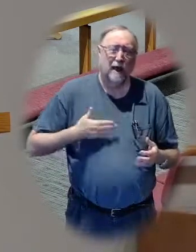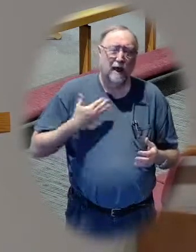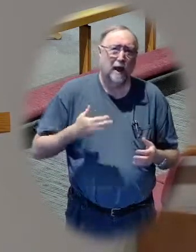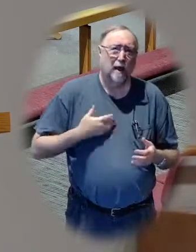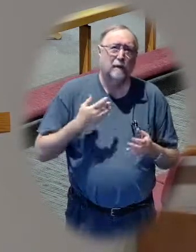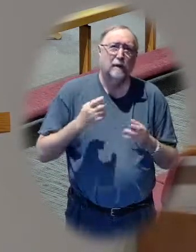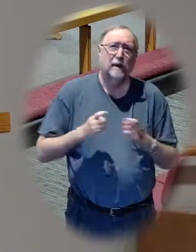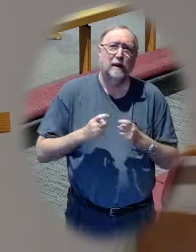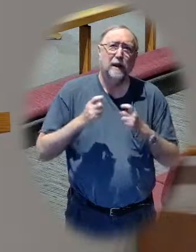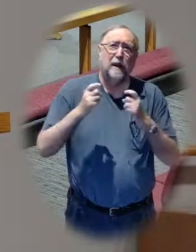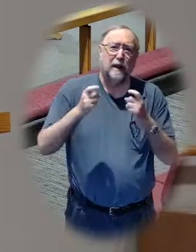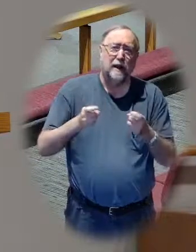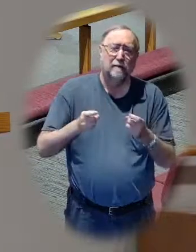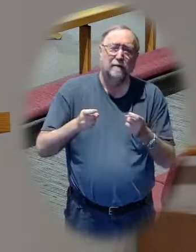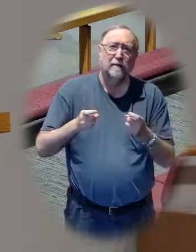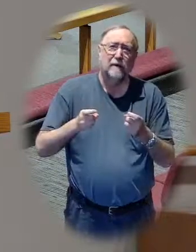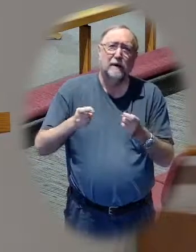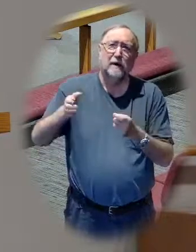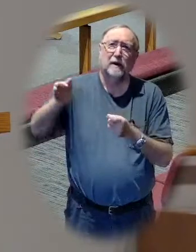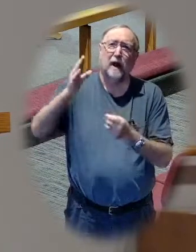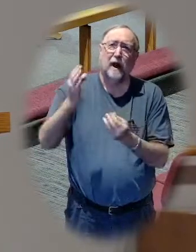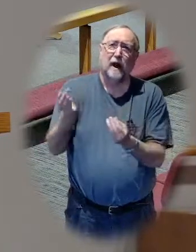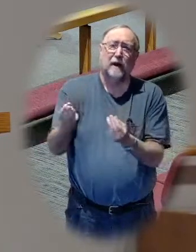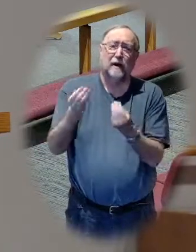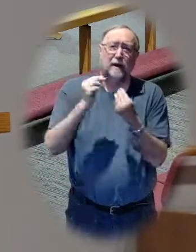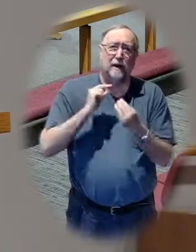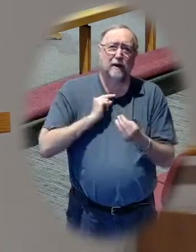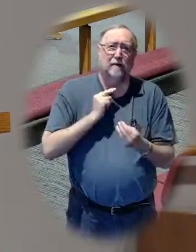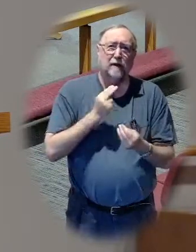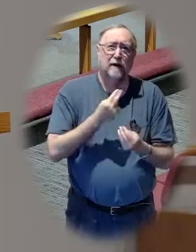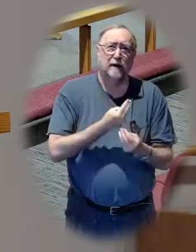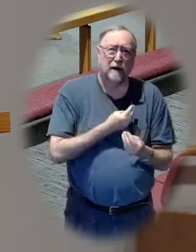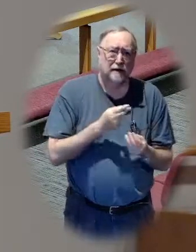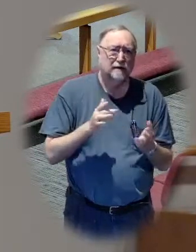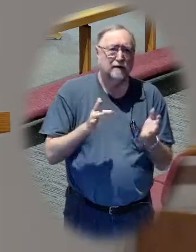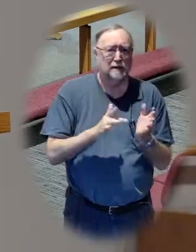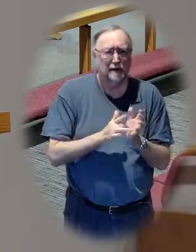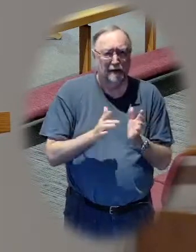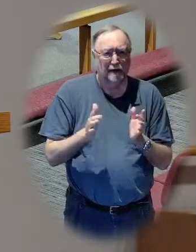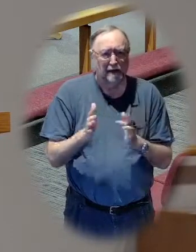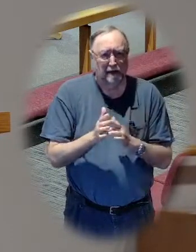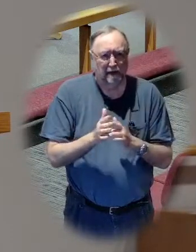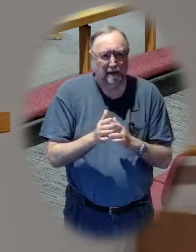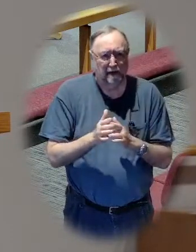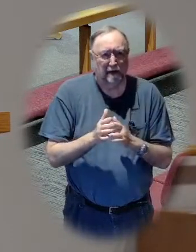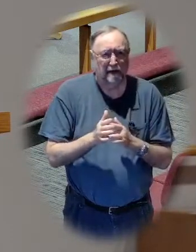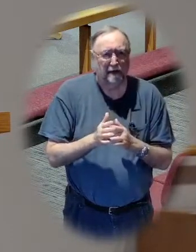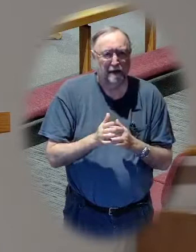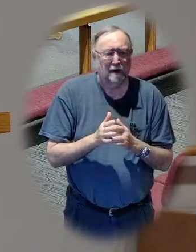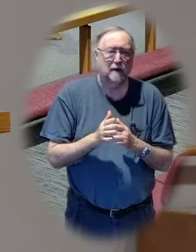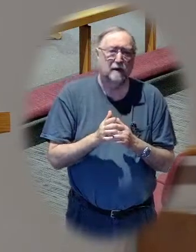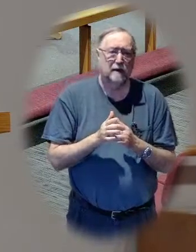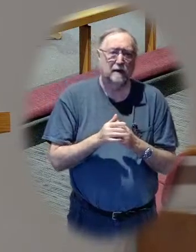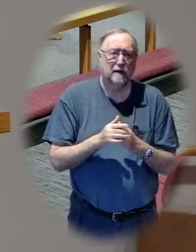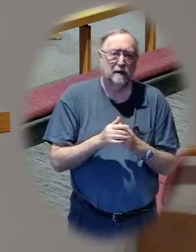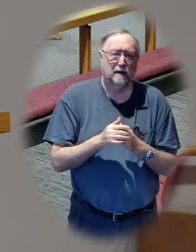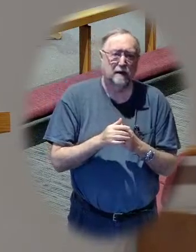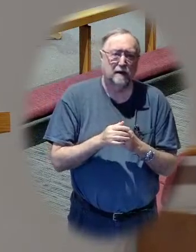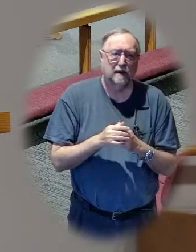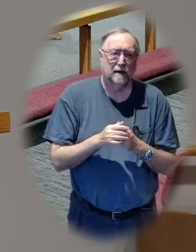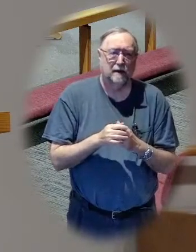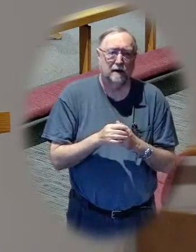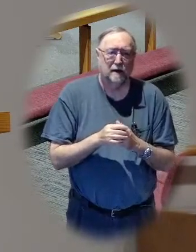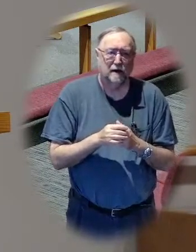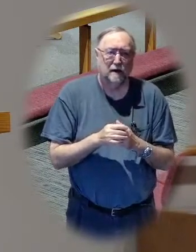gift that God has given us in the Christ child. We get busy exploring